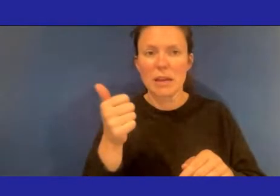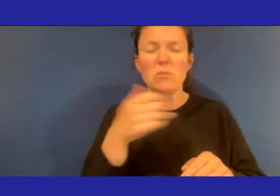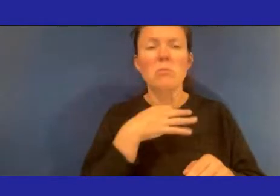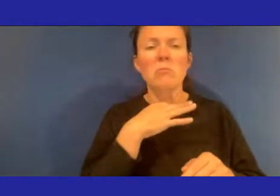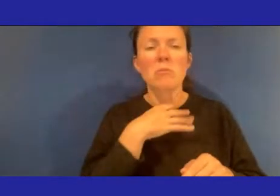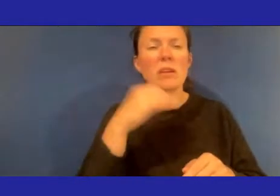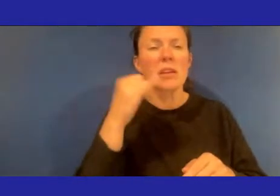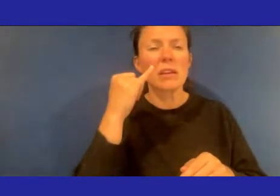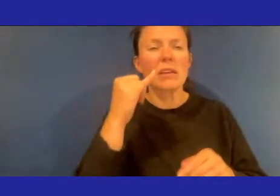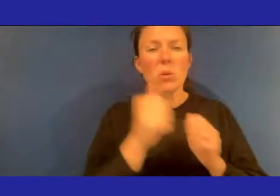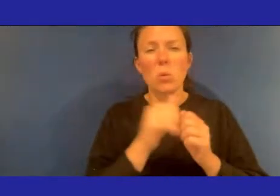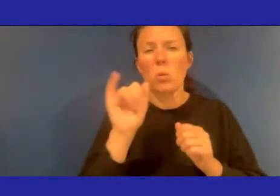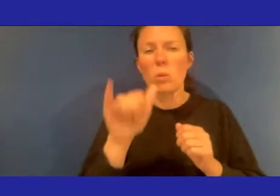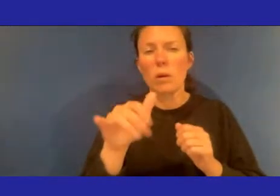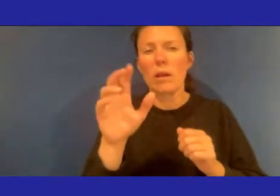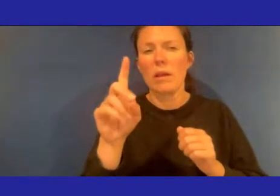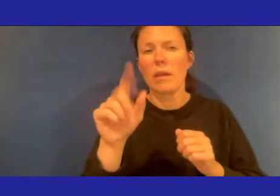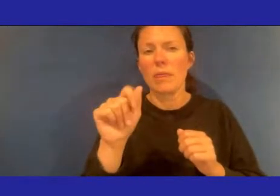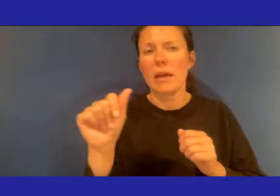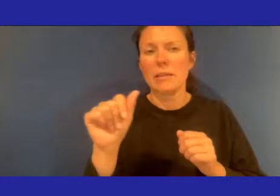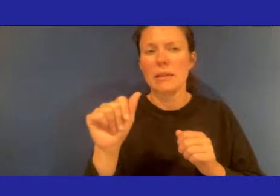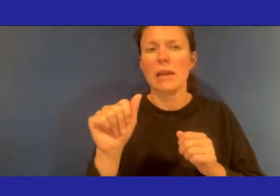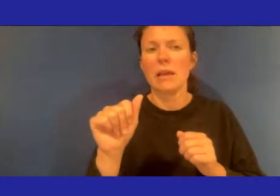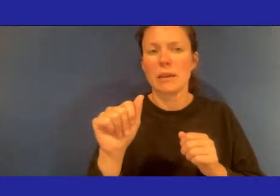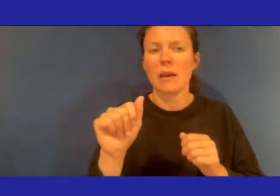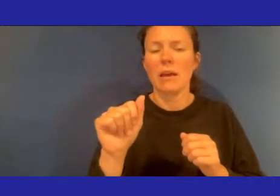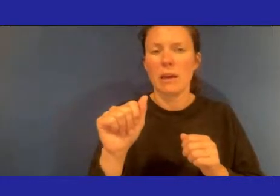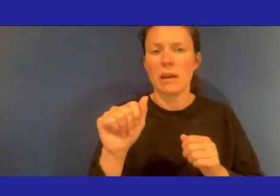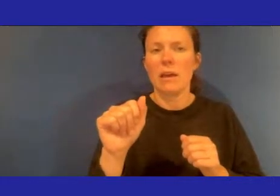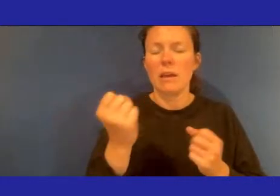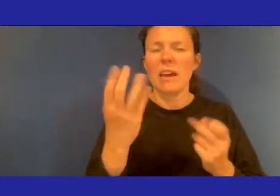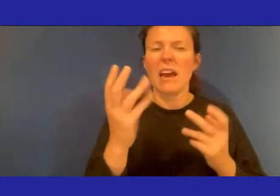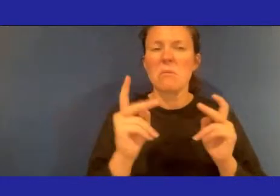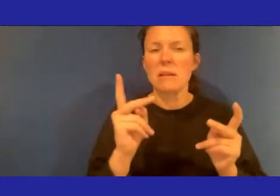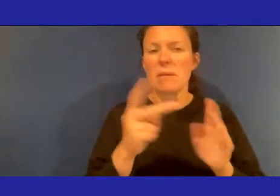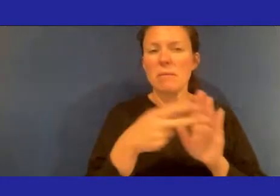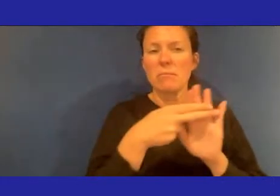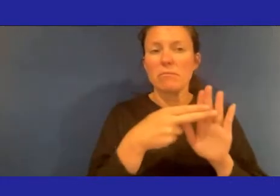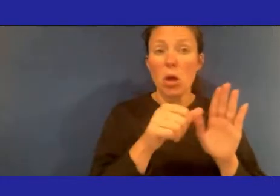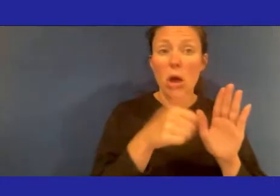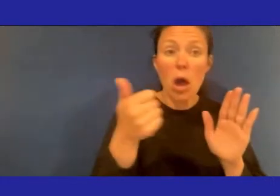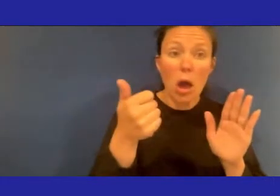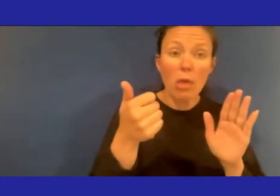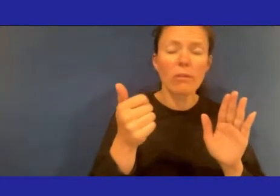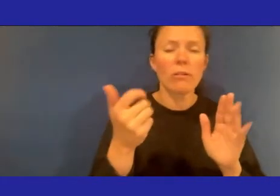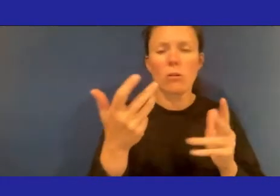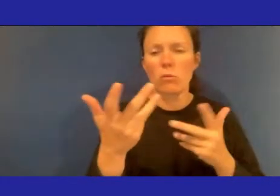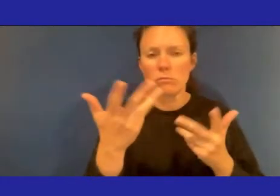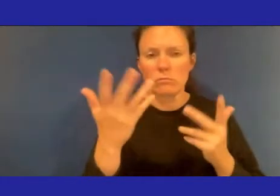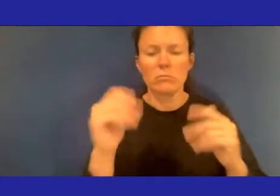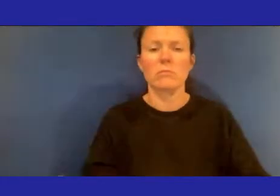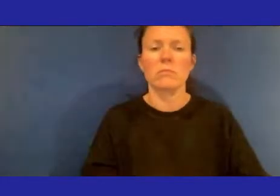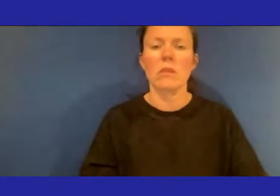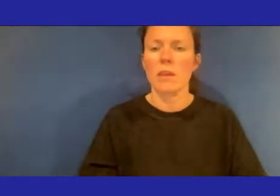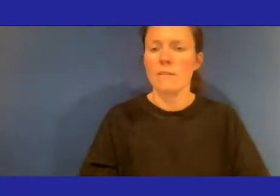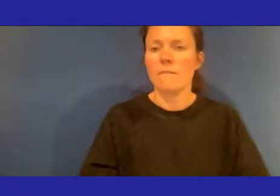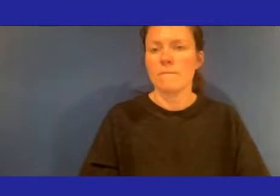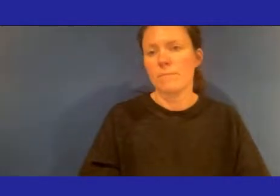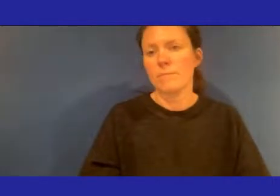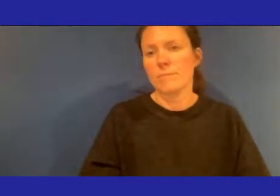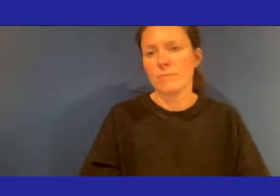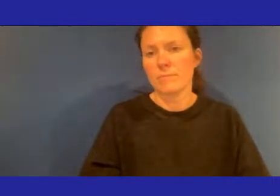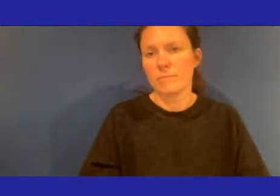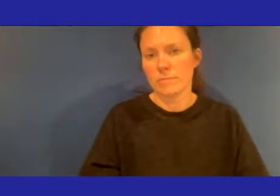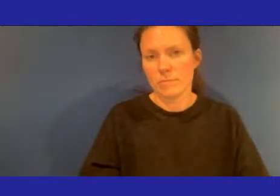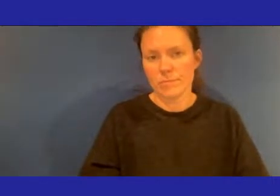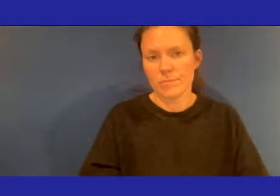see how many are other or something else, or If you're not talking about Unknown. chose not to disclose, then Right.